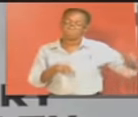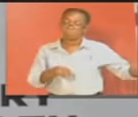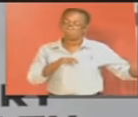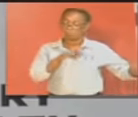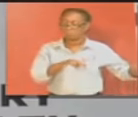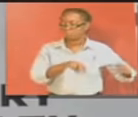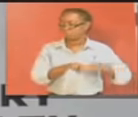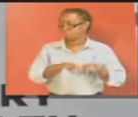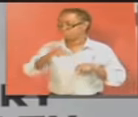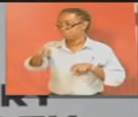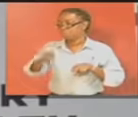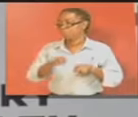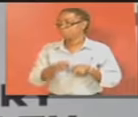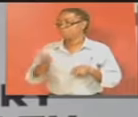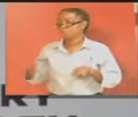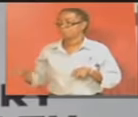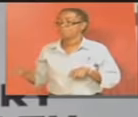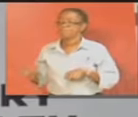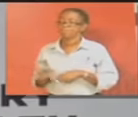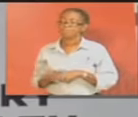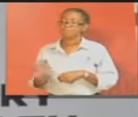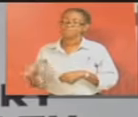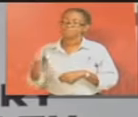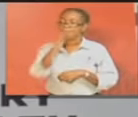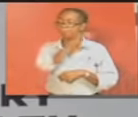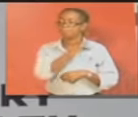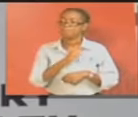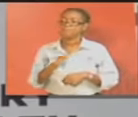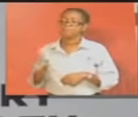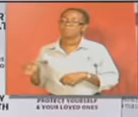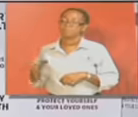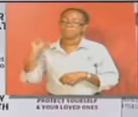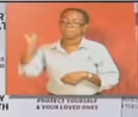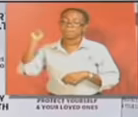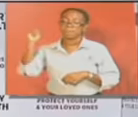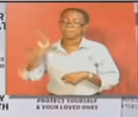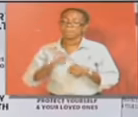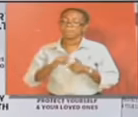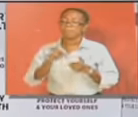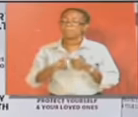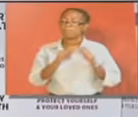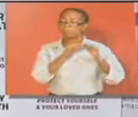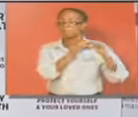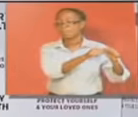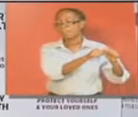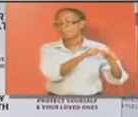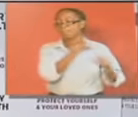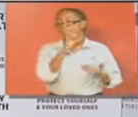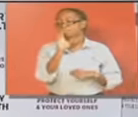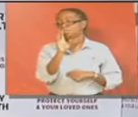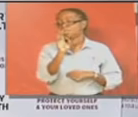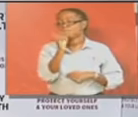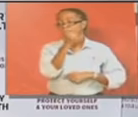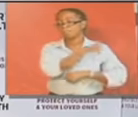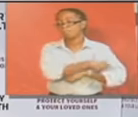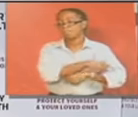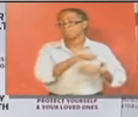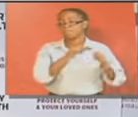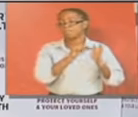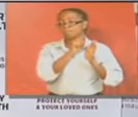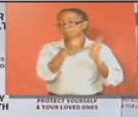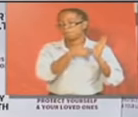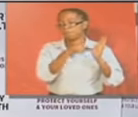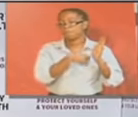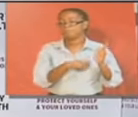the CMOH in Tobago. So I hope this answers your question. Thank you very much. Newsday, please, a follow-up question from you